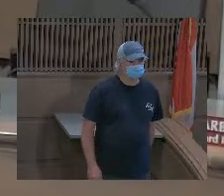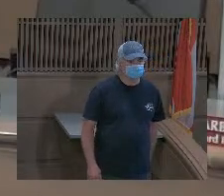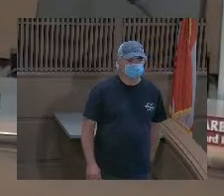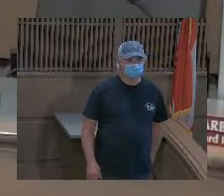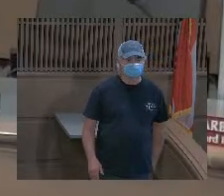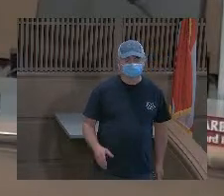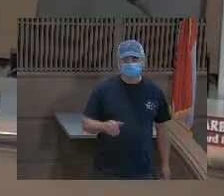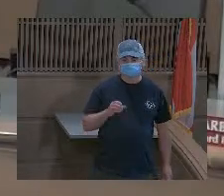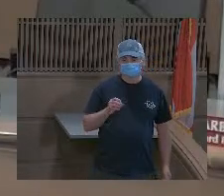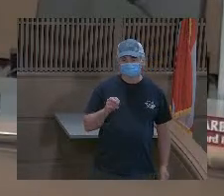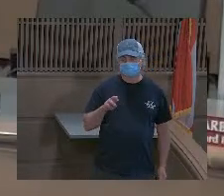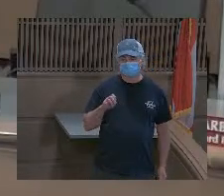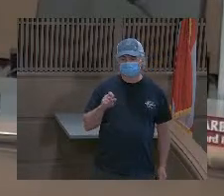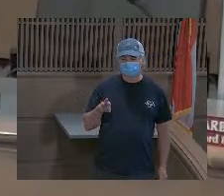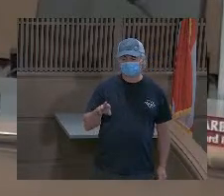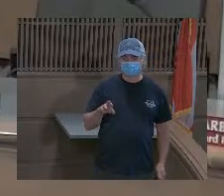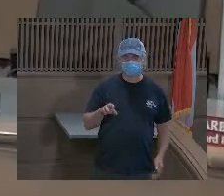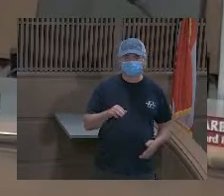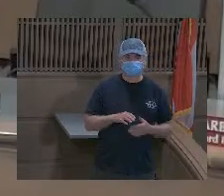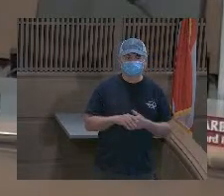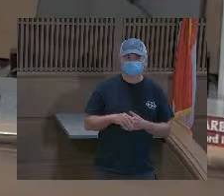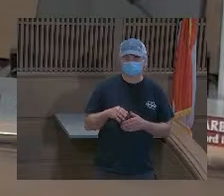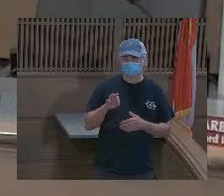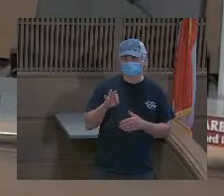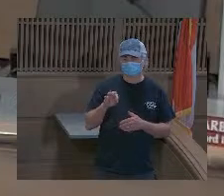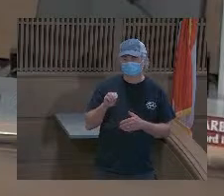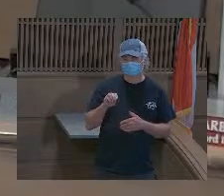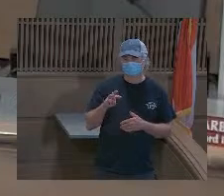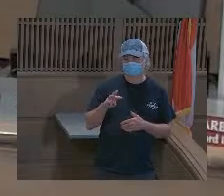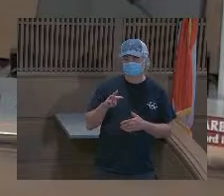Mr. Michael Fowler, for some remarks.